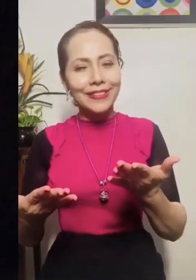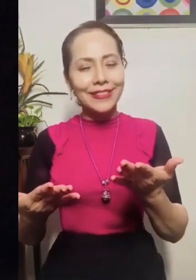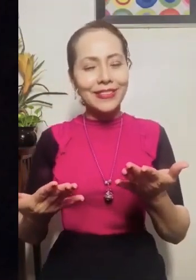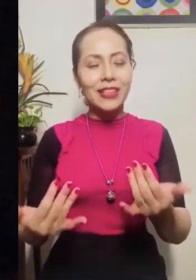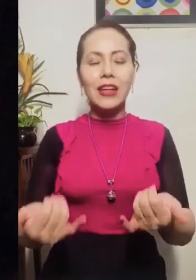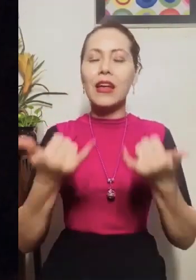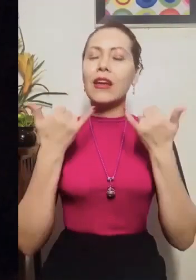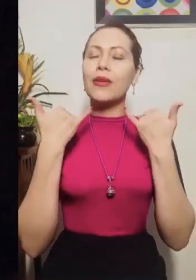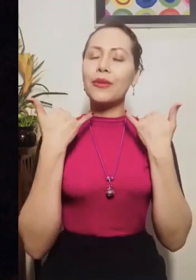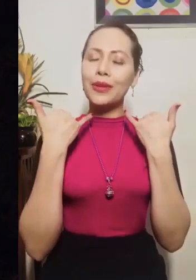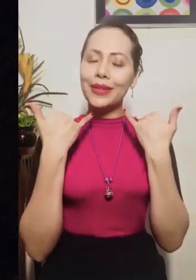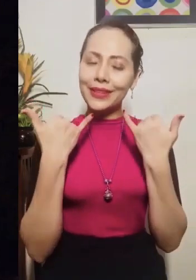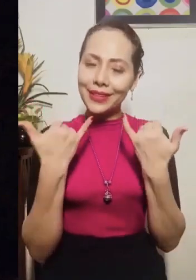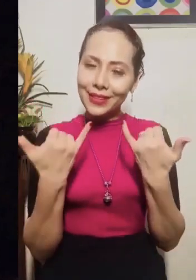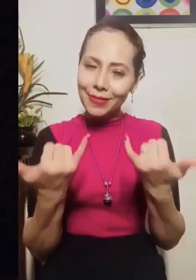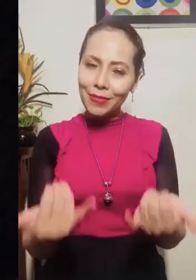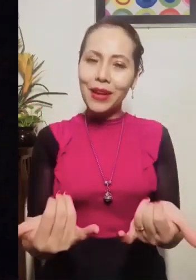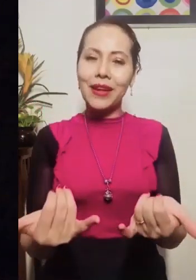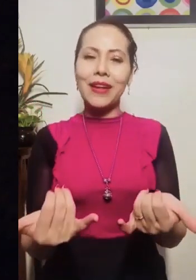thing